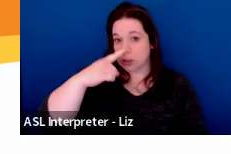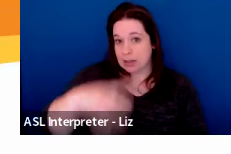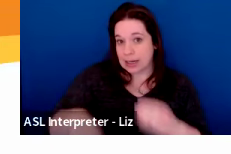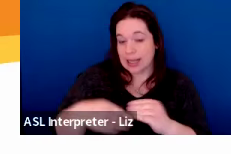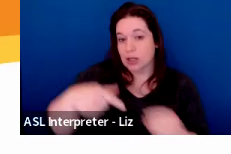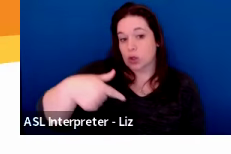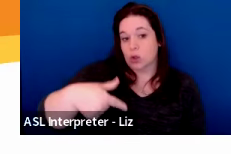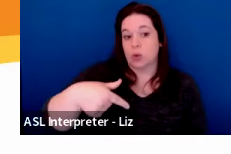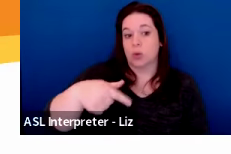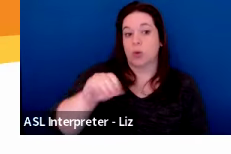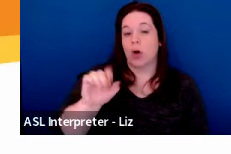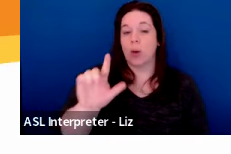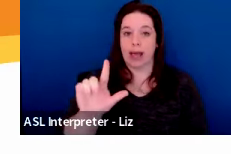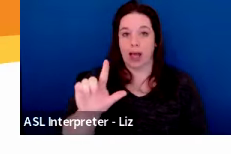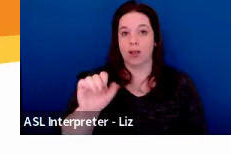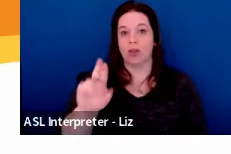qolreeve.org and